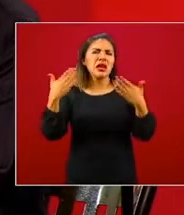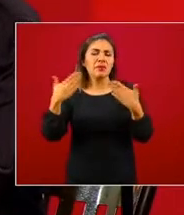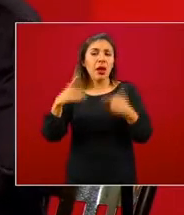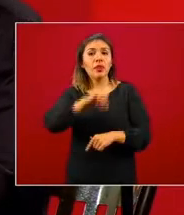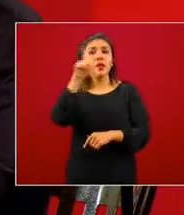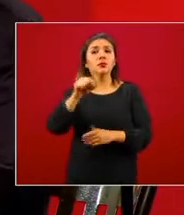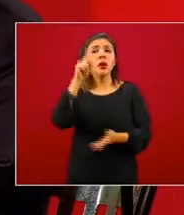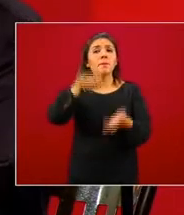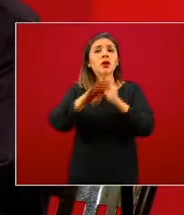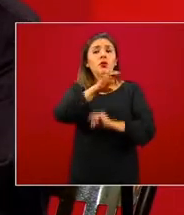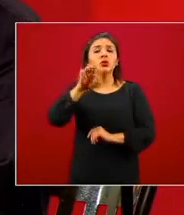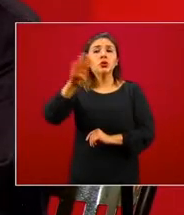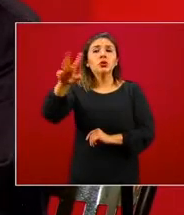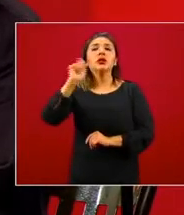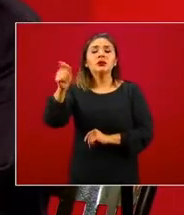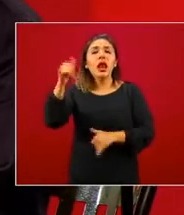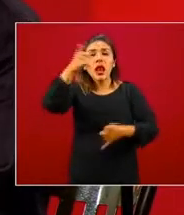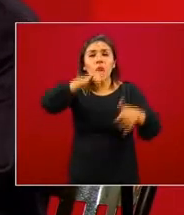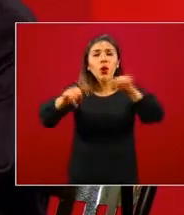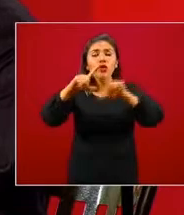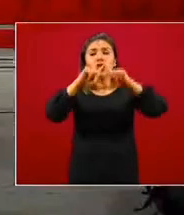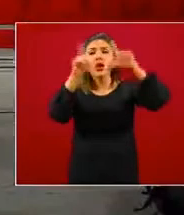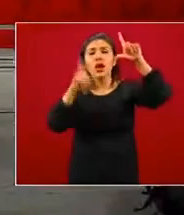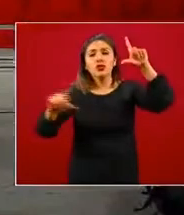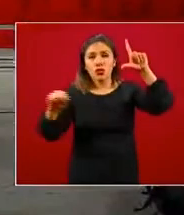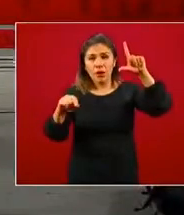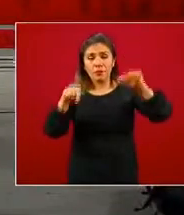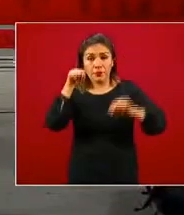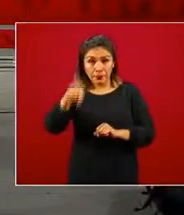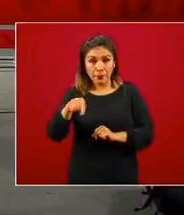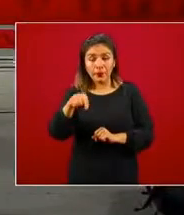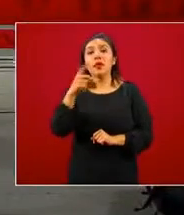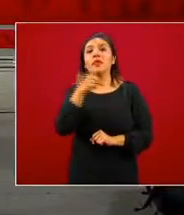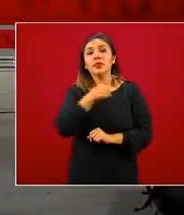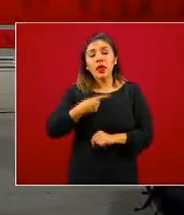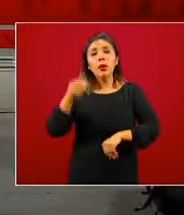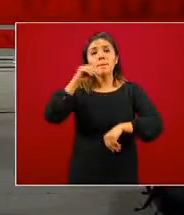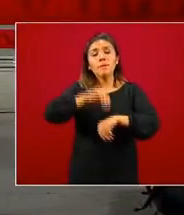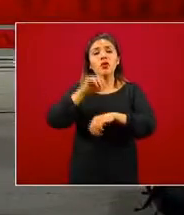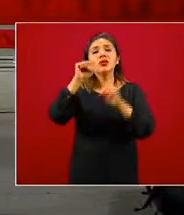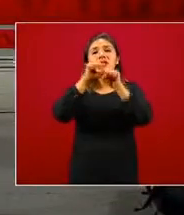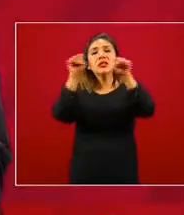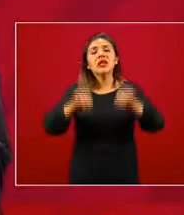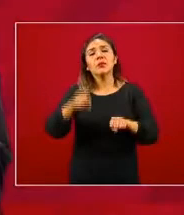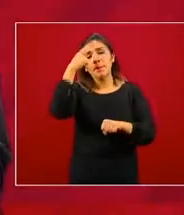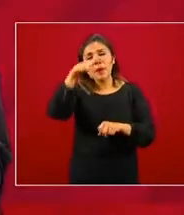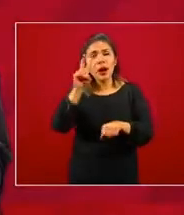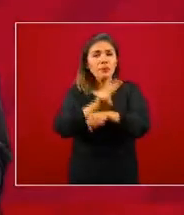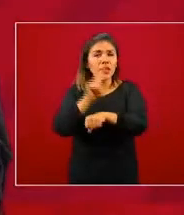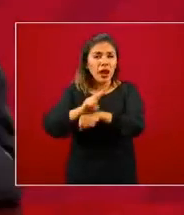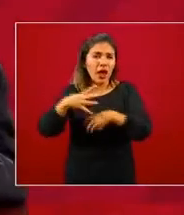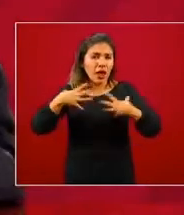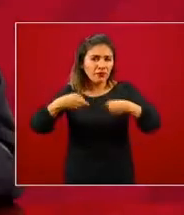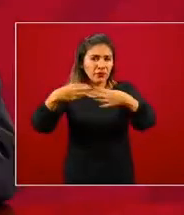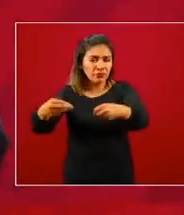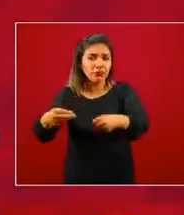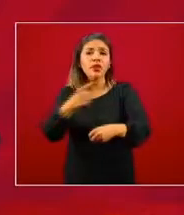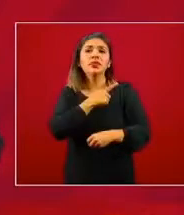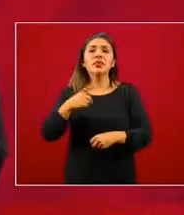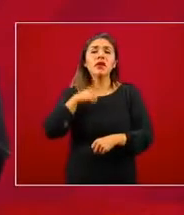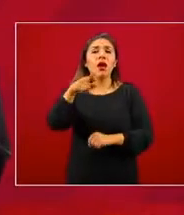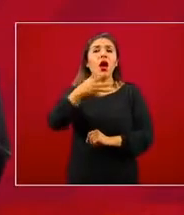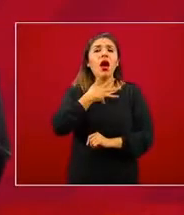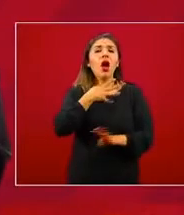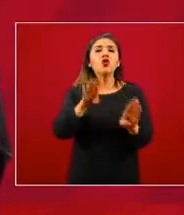other Ministry of Tropical Diseases. And so we have reference labs that have been in place for a long time. And our